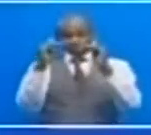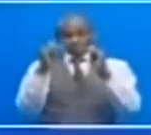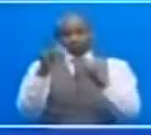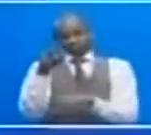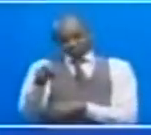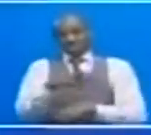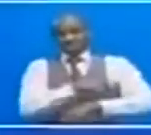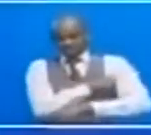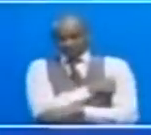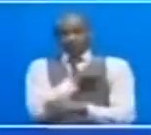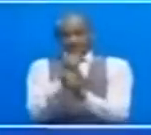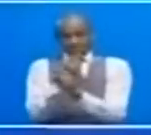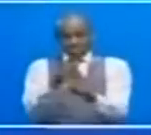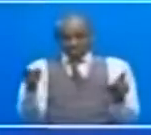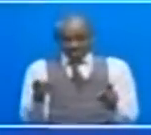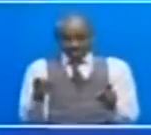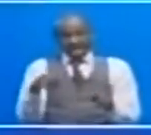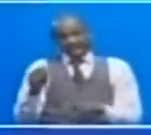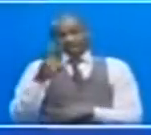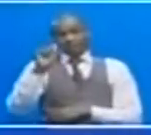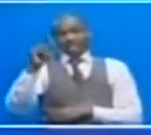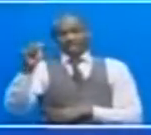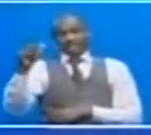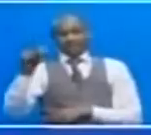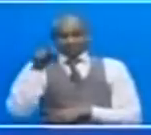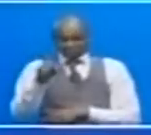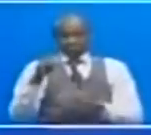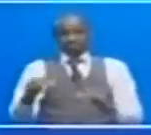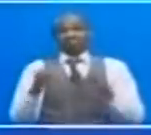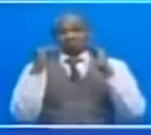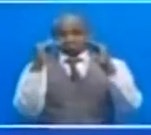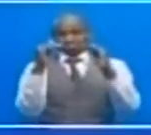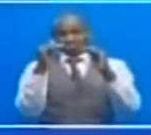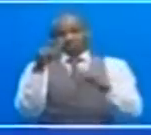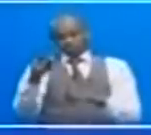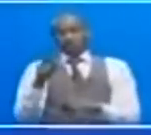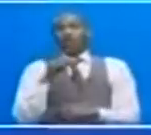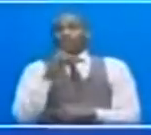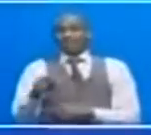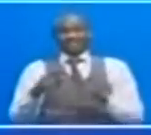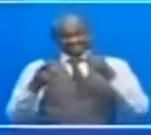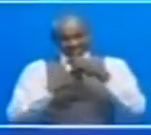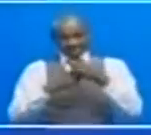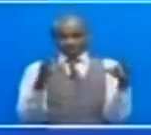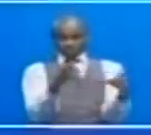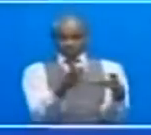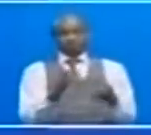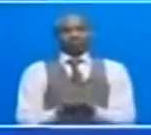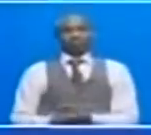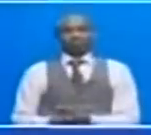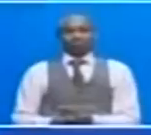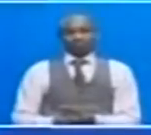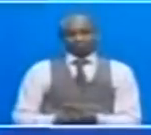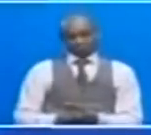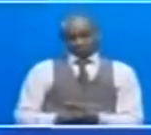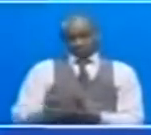appointed Chief of Operations. Colonel William Karisa, promoted to Brigadier and appointed Commander 6th Brigade. Colonel